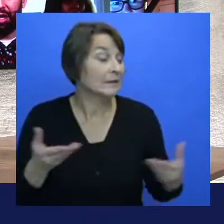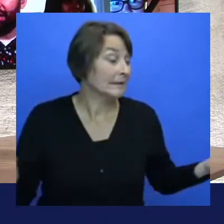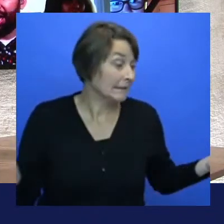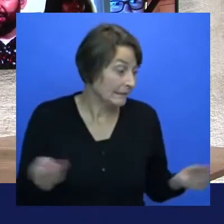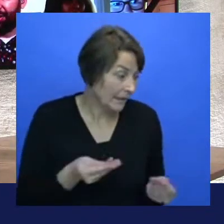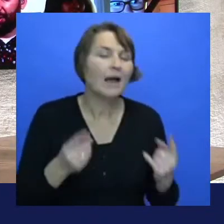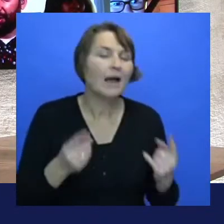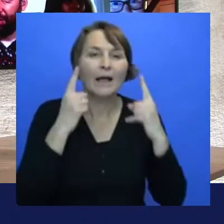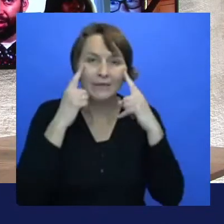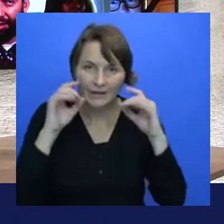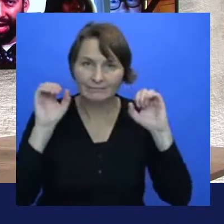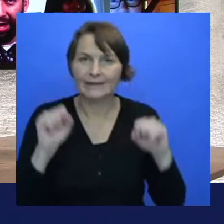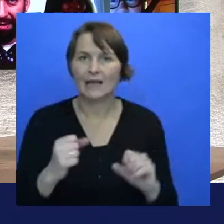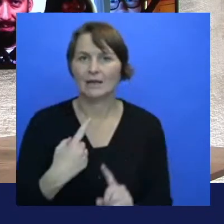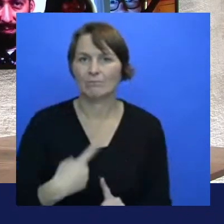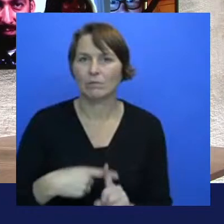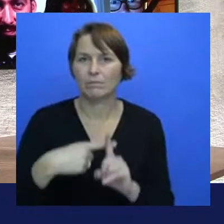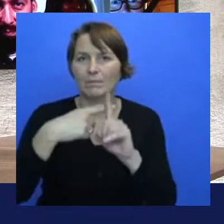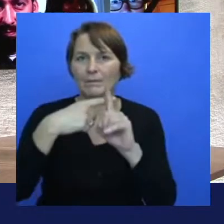on ethical use of AI?